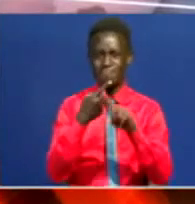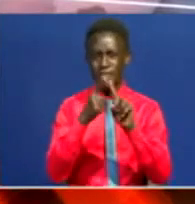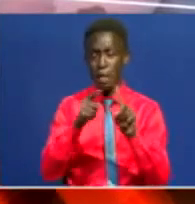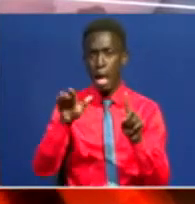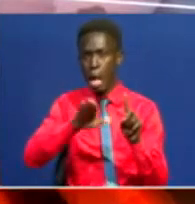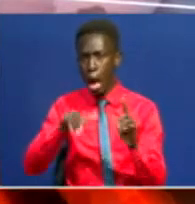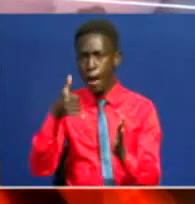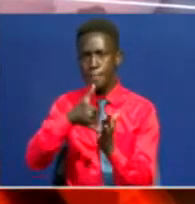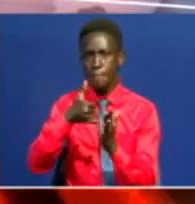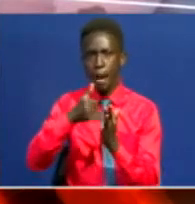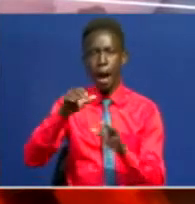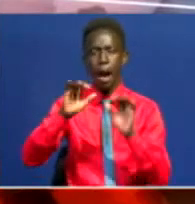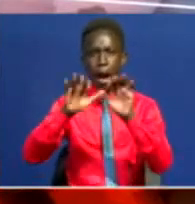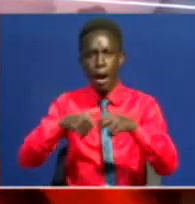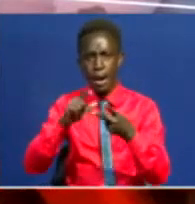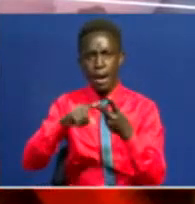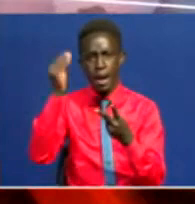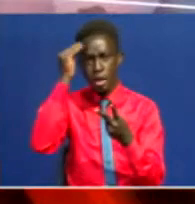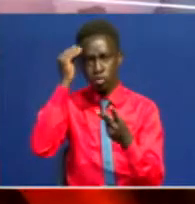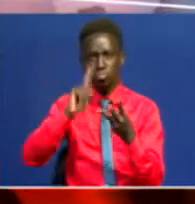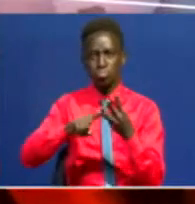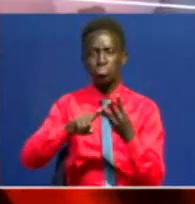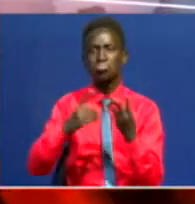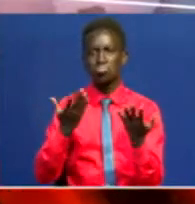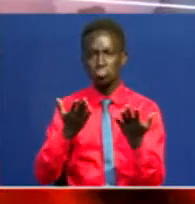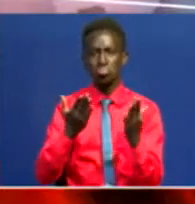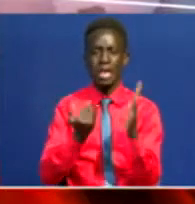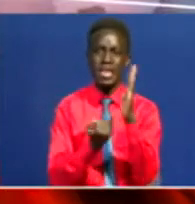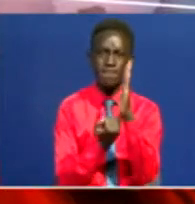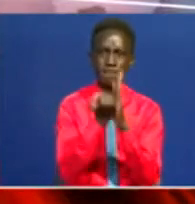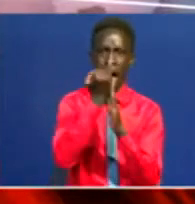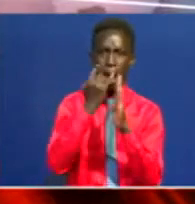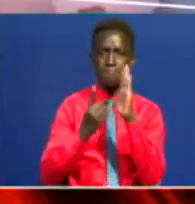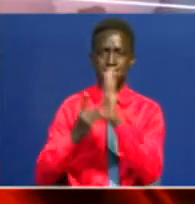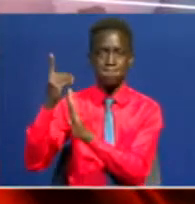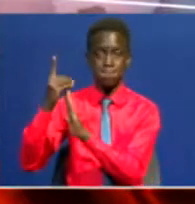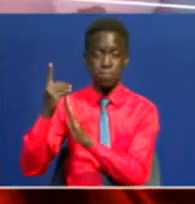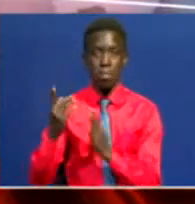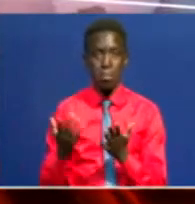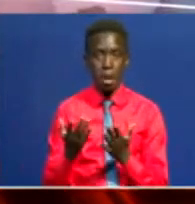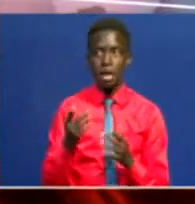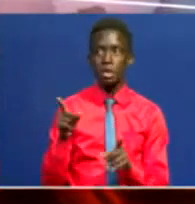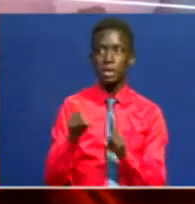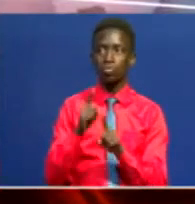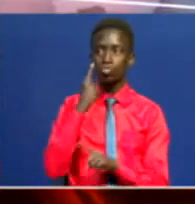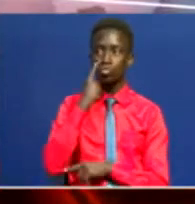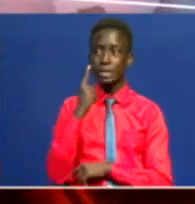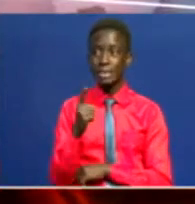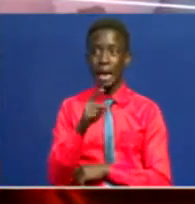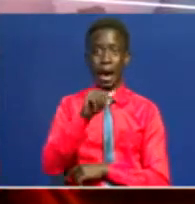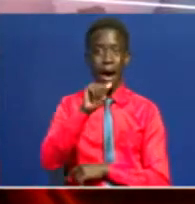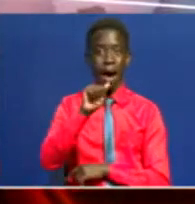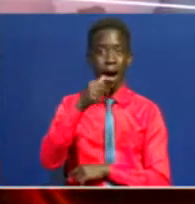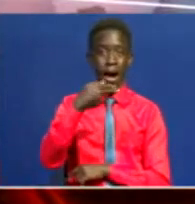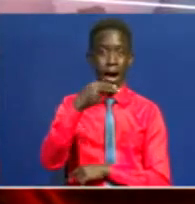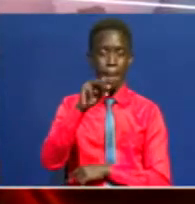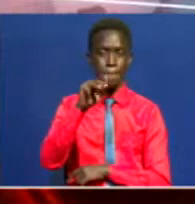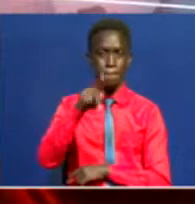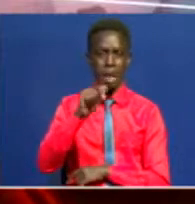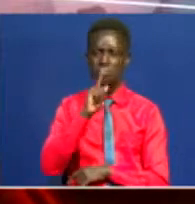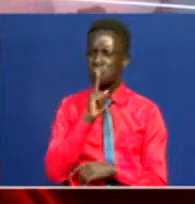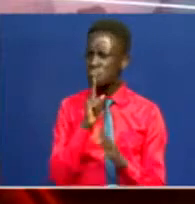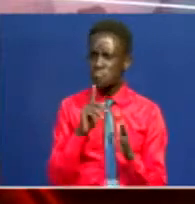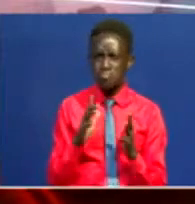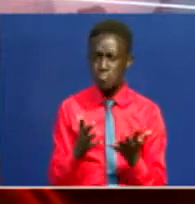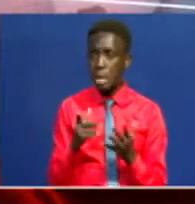agriculture, education and infrastructure development. Indian High Commissioner to Kenya, Namagia Khampa, notes that the cordial relationship between the